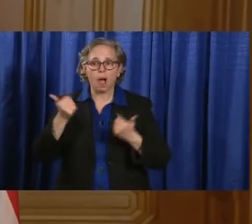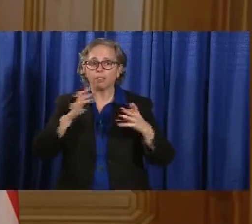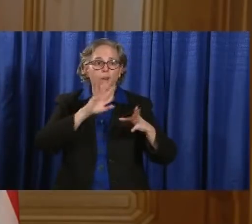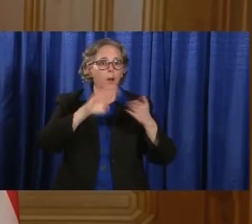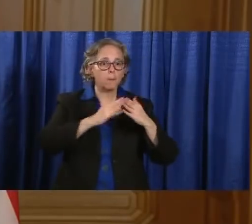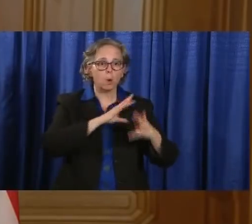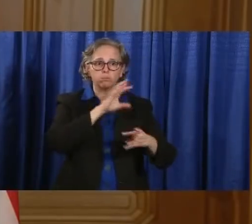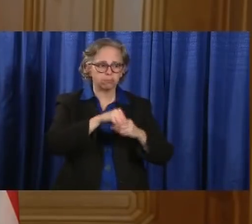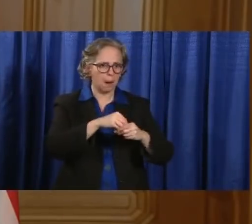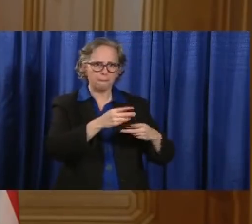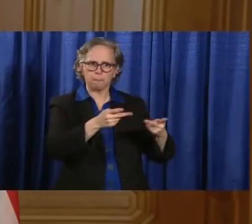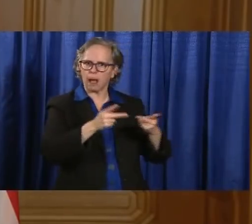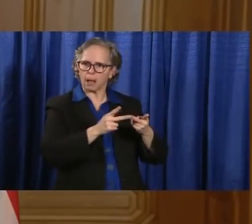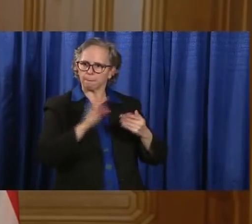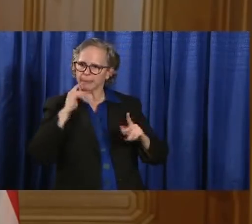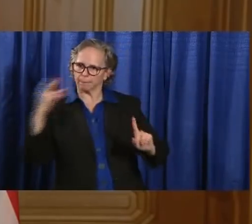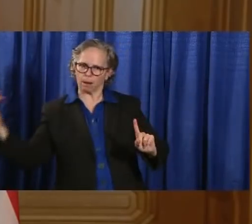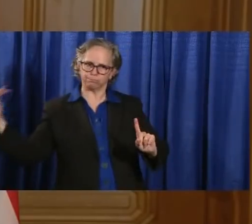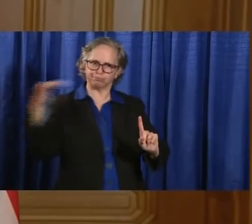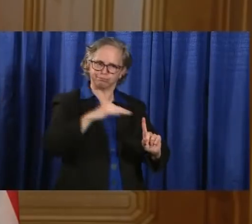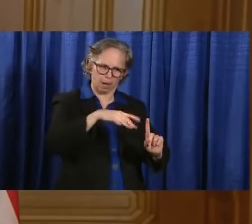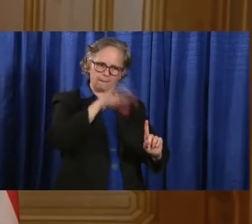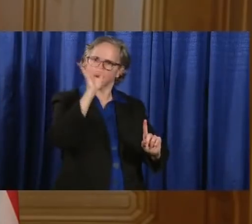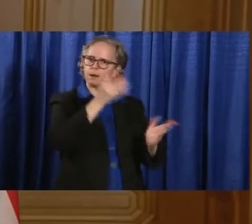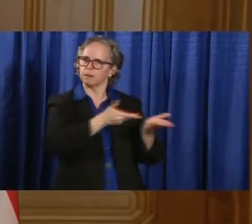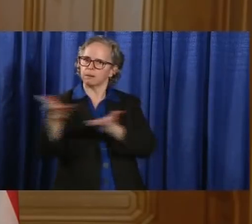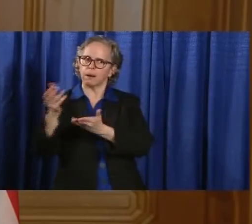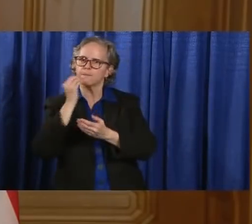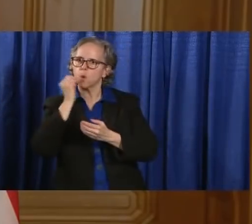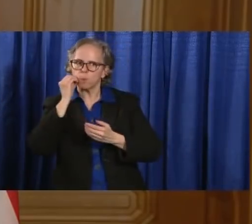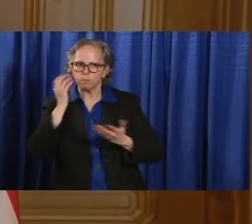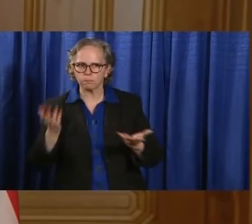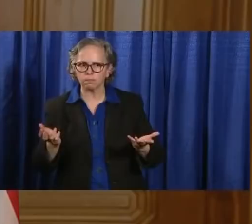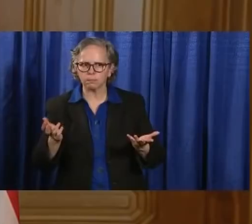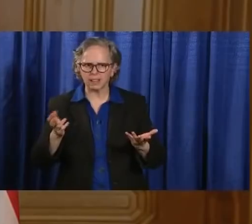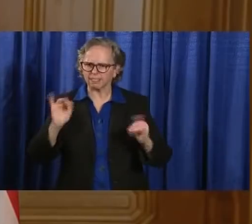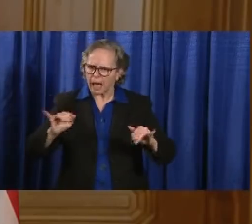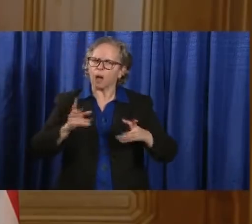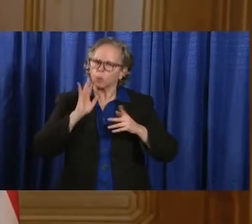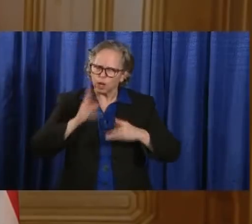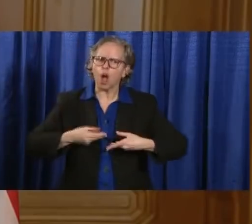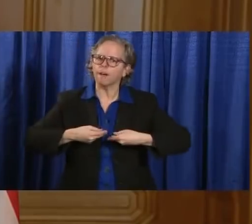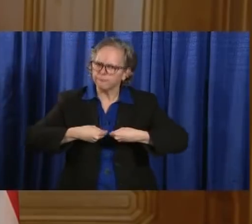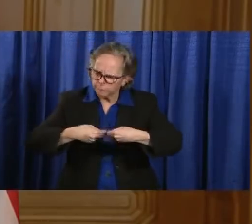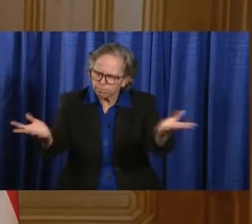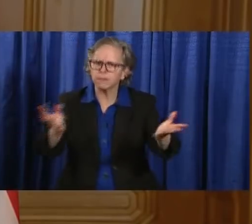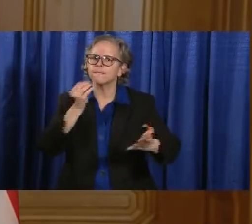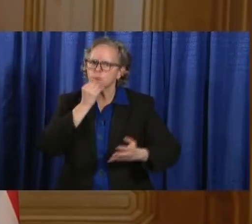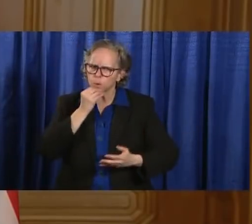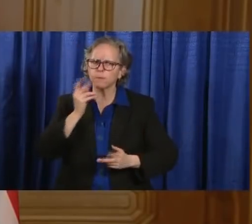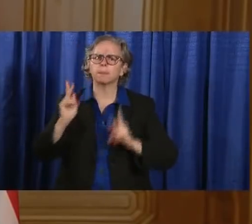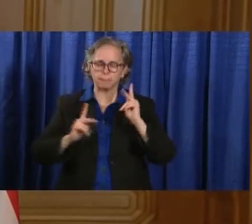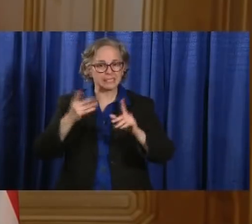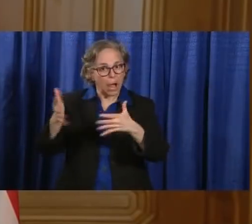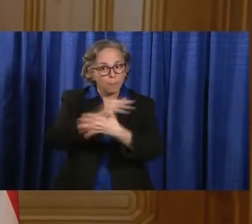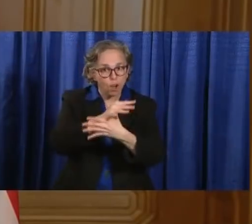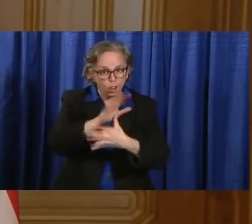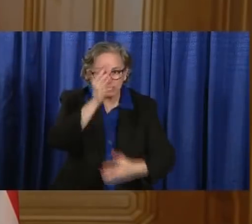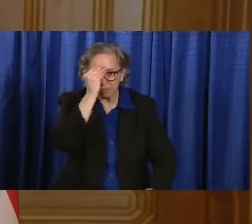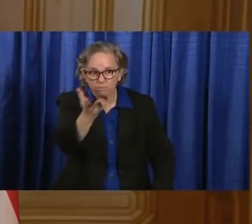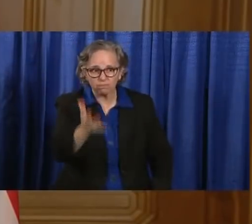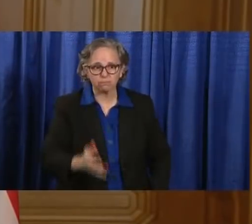is a top priority with us, and we get it. We understand. Thank